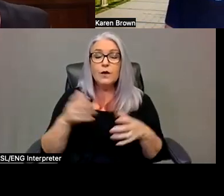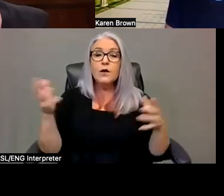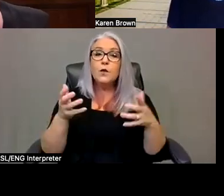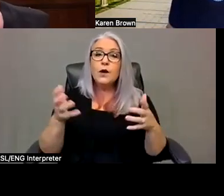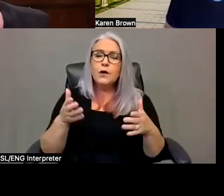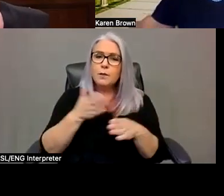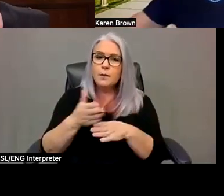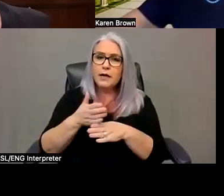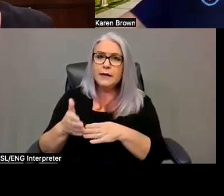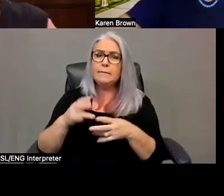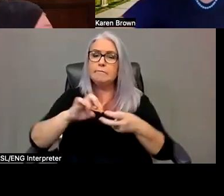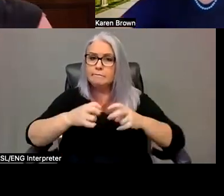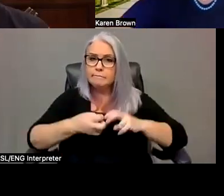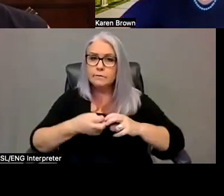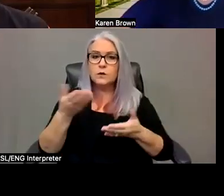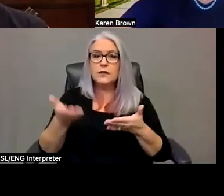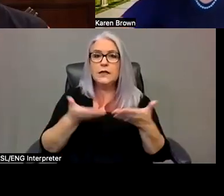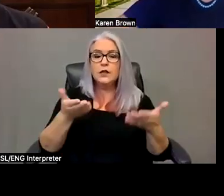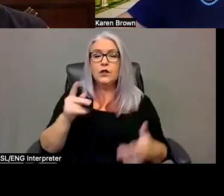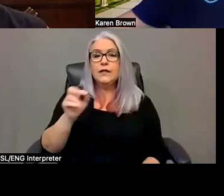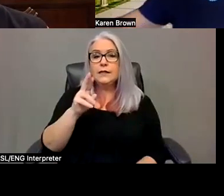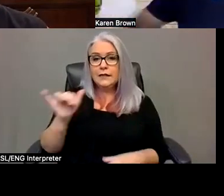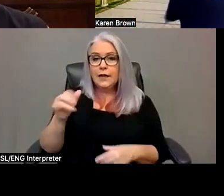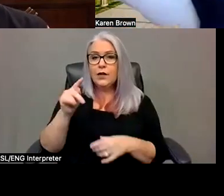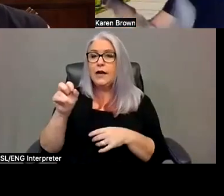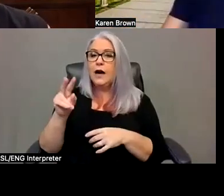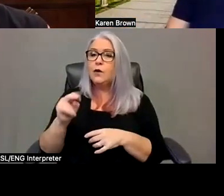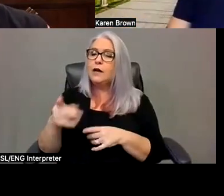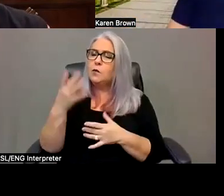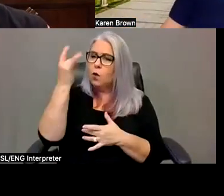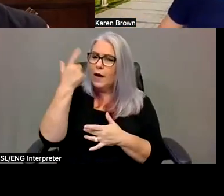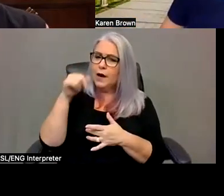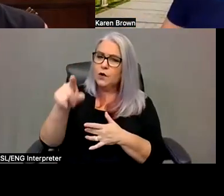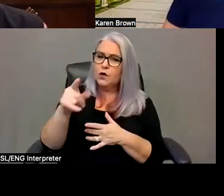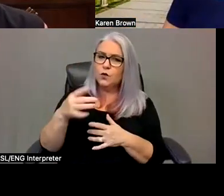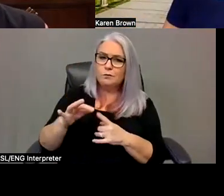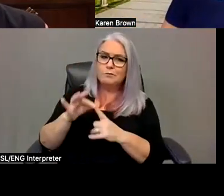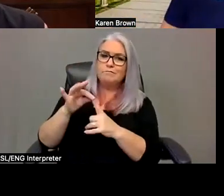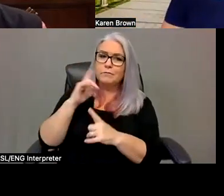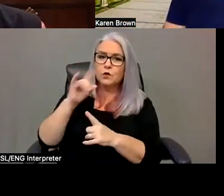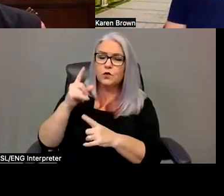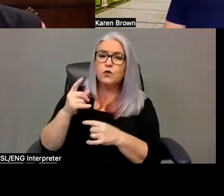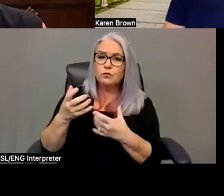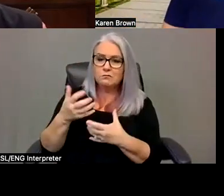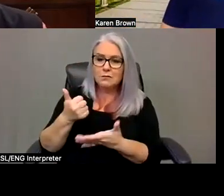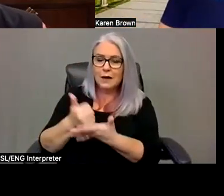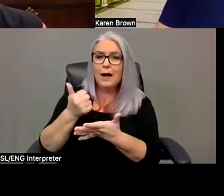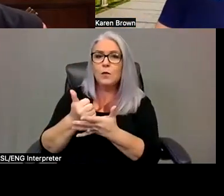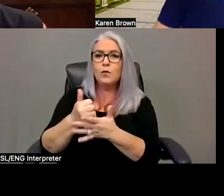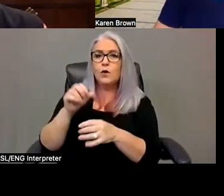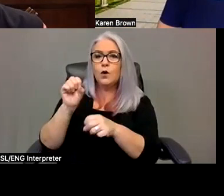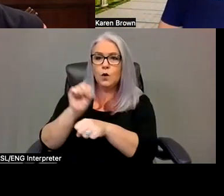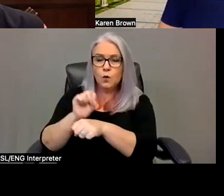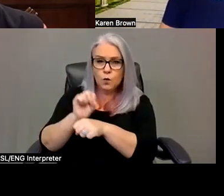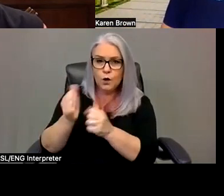and what uniquely qualifies you to tackle them? Well, I got involved when the ADU law